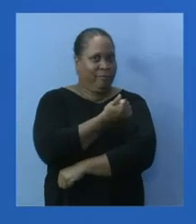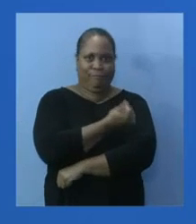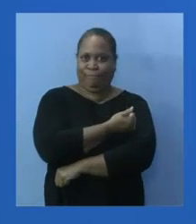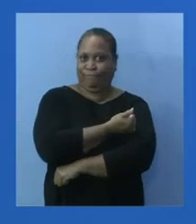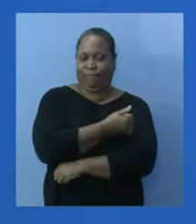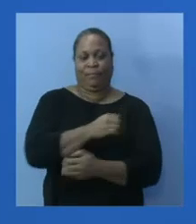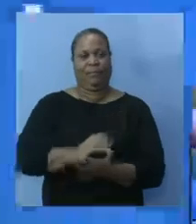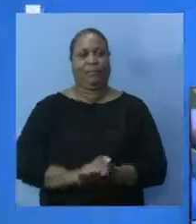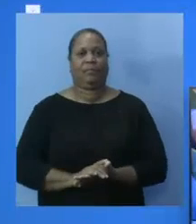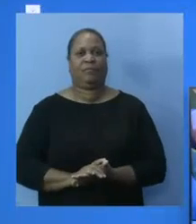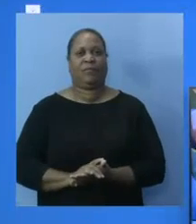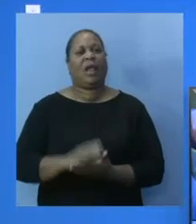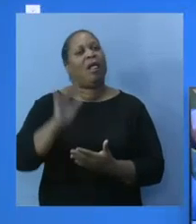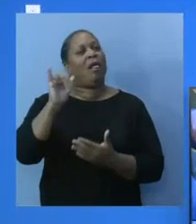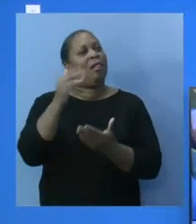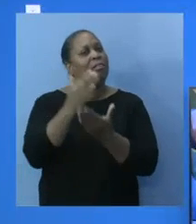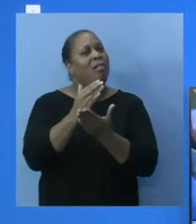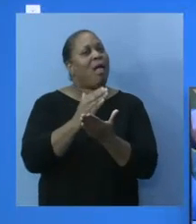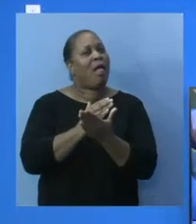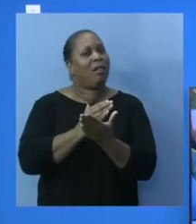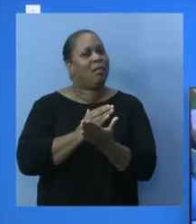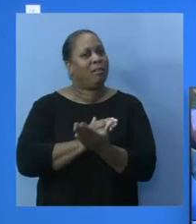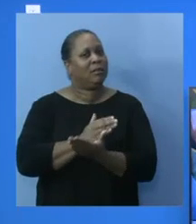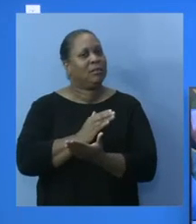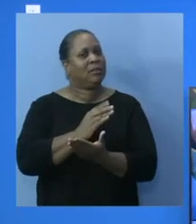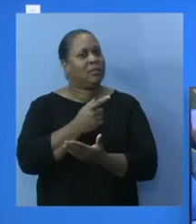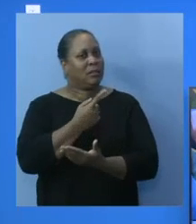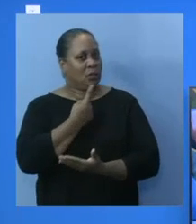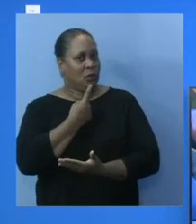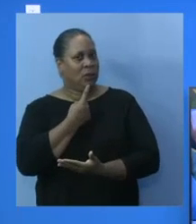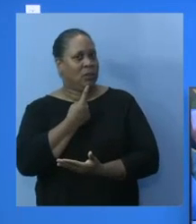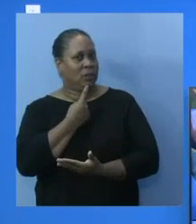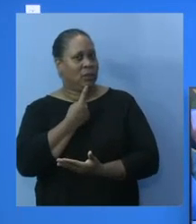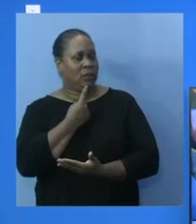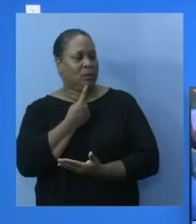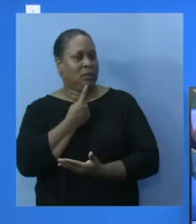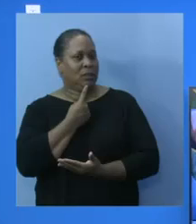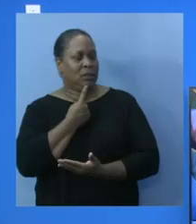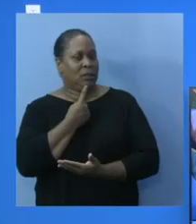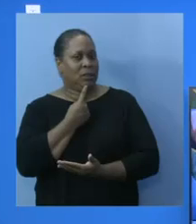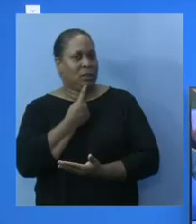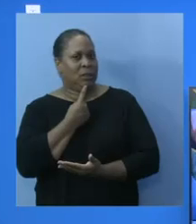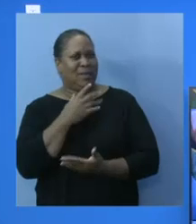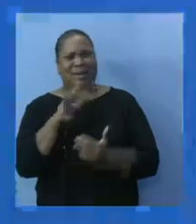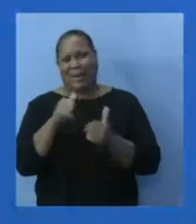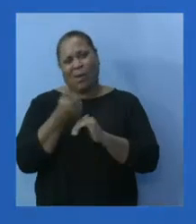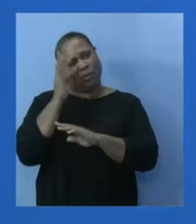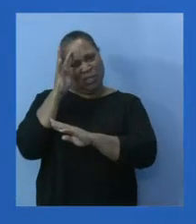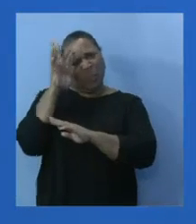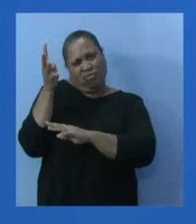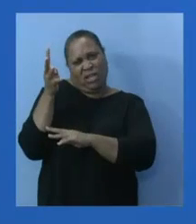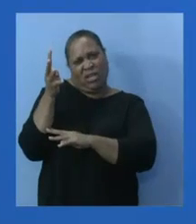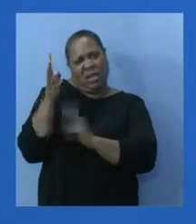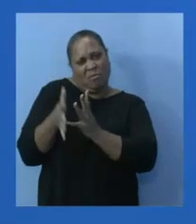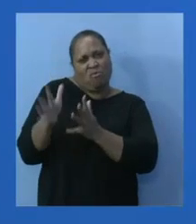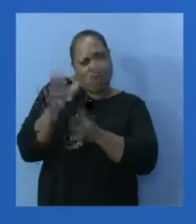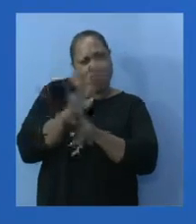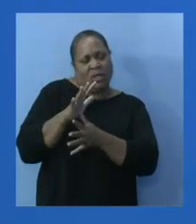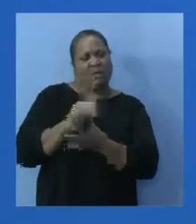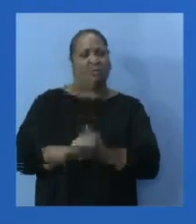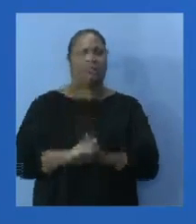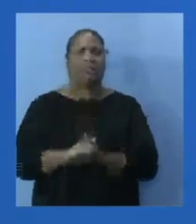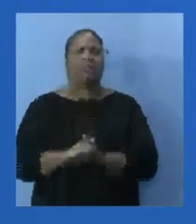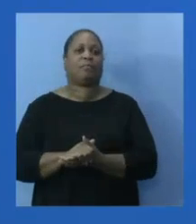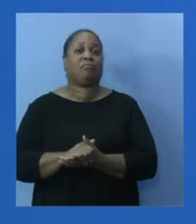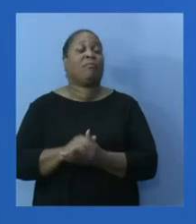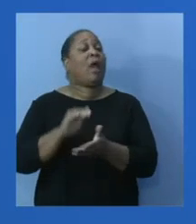materials. And that list that you speak of, how is that created? How is that prioritized? It's